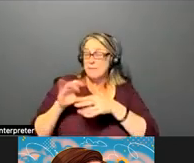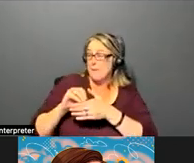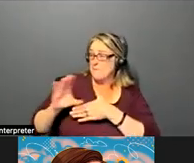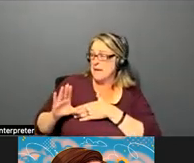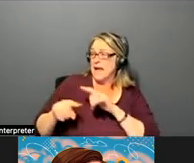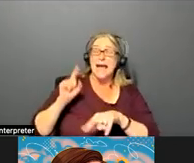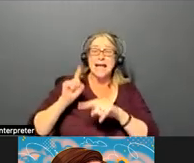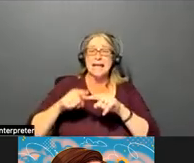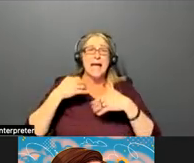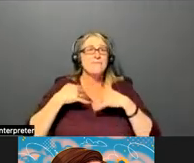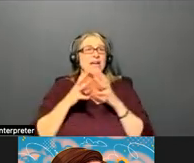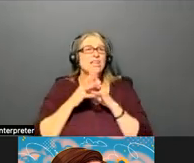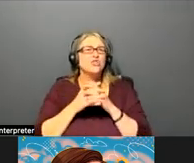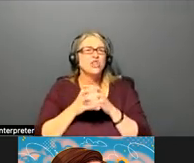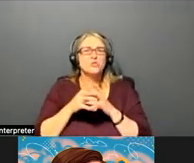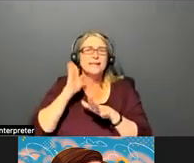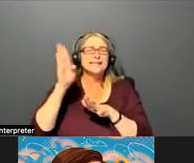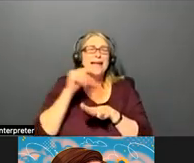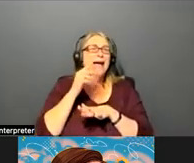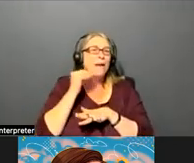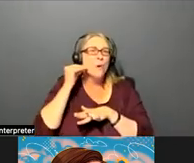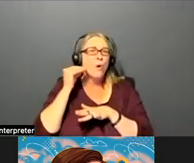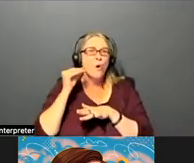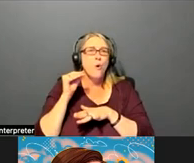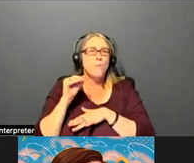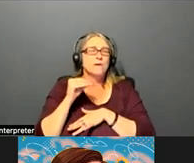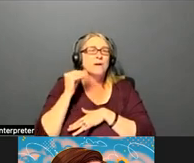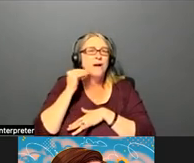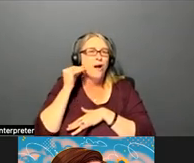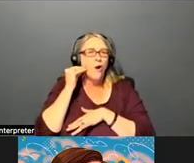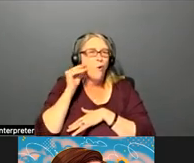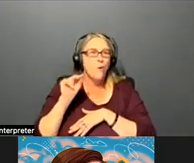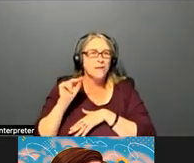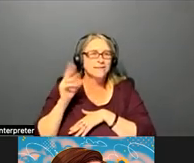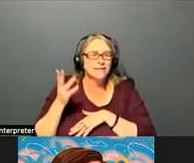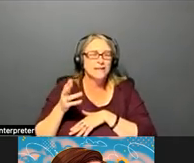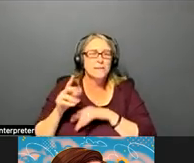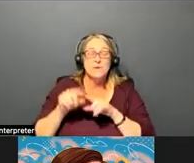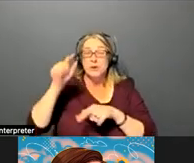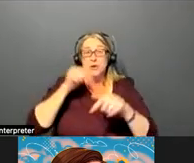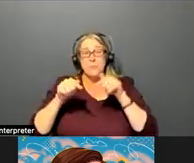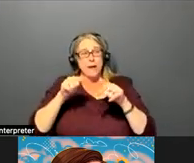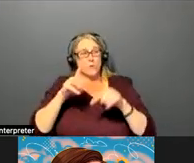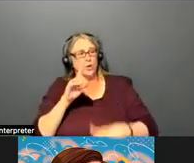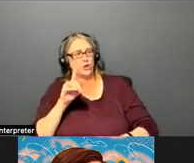experiencing intersectionality. But if we go back to in my slides where Dr. Crenshaw